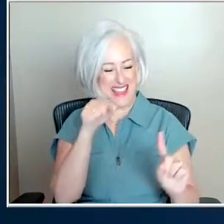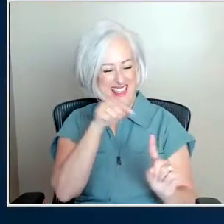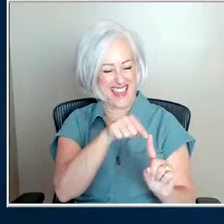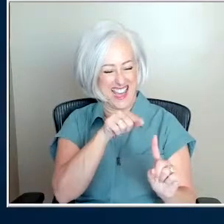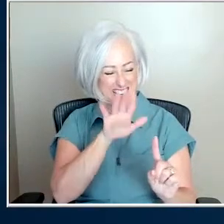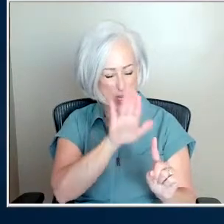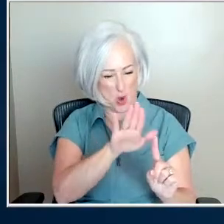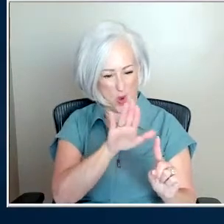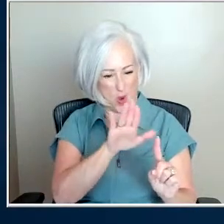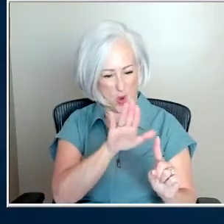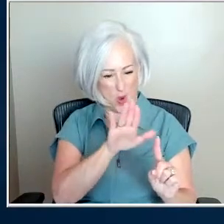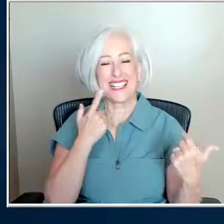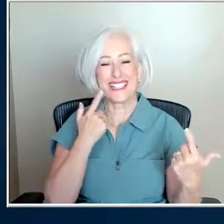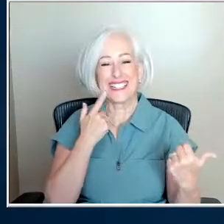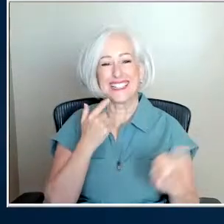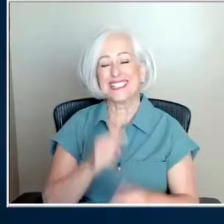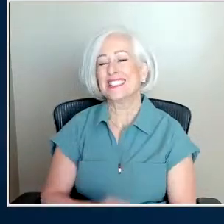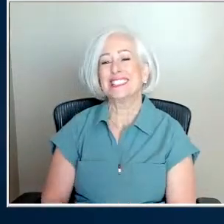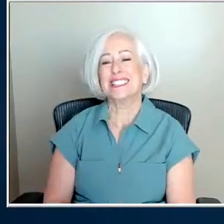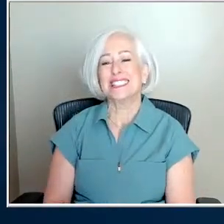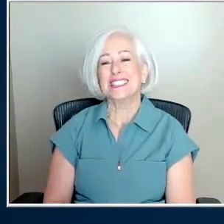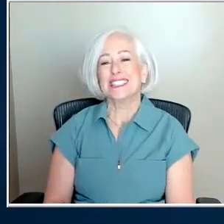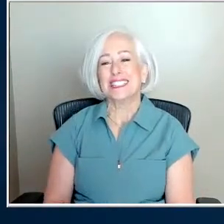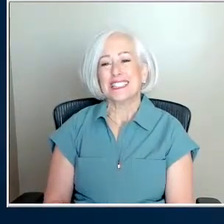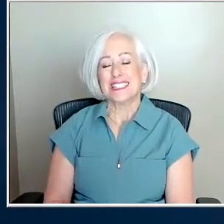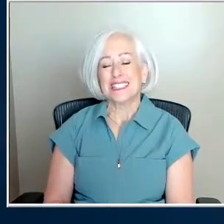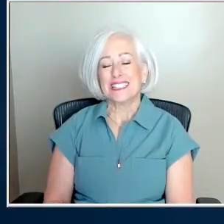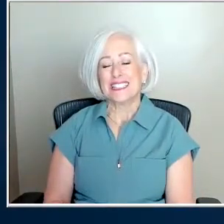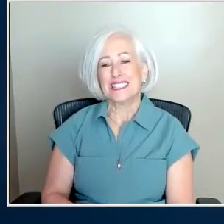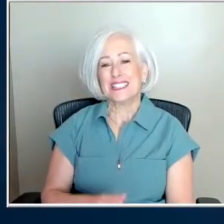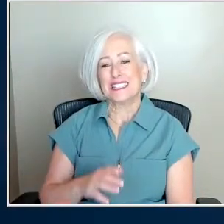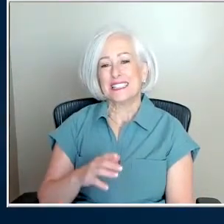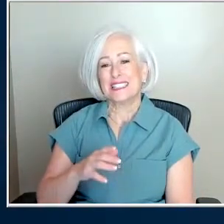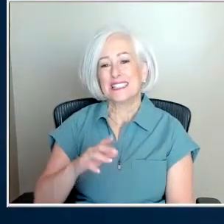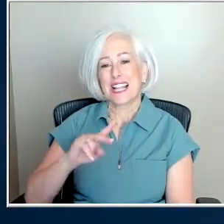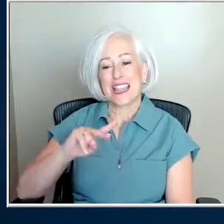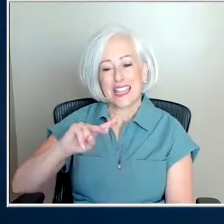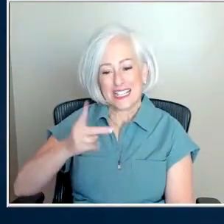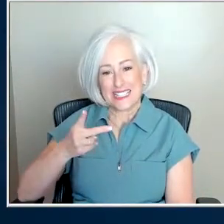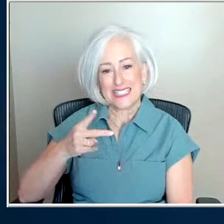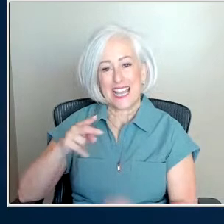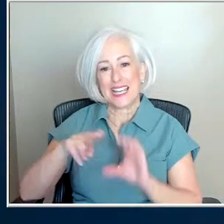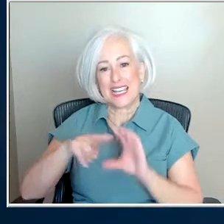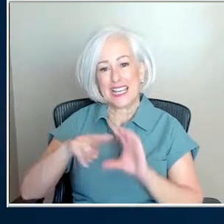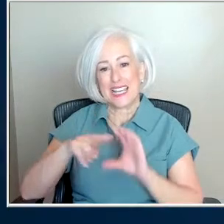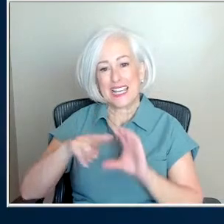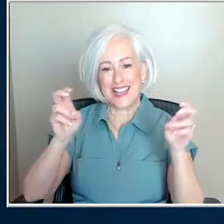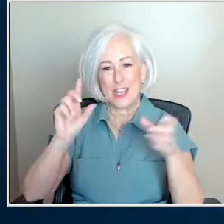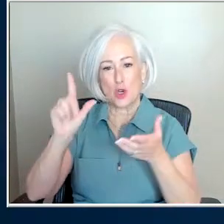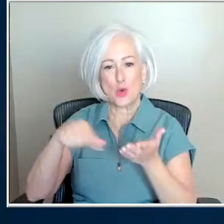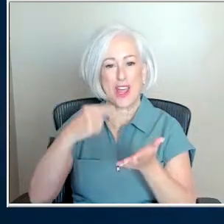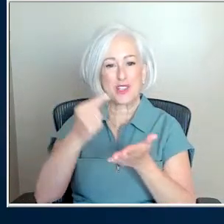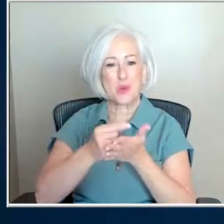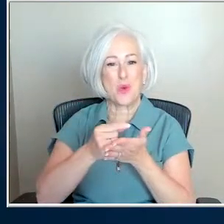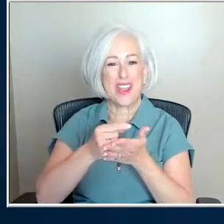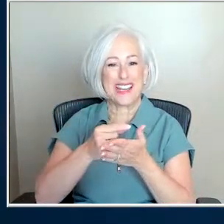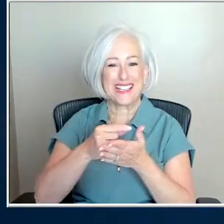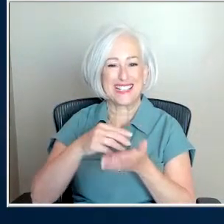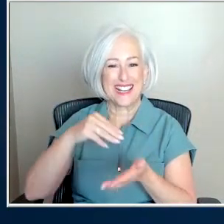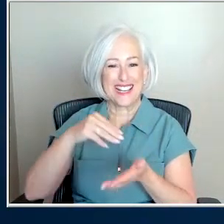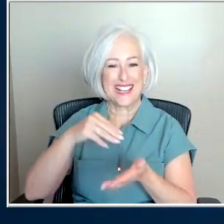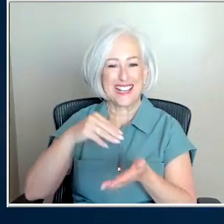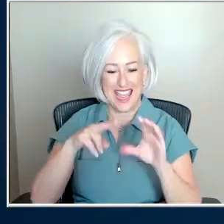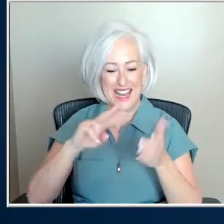that. And then the second scan was the graduation scan when we had all clear. So